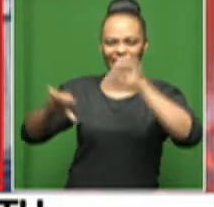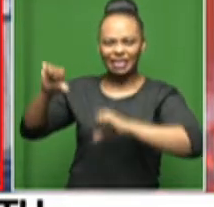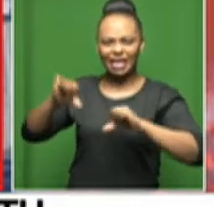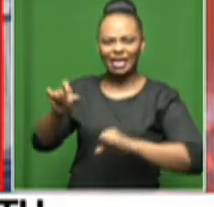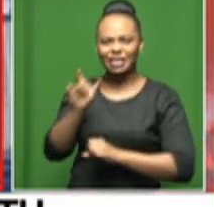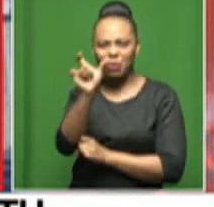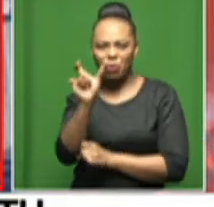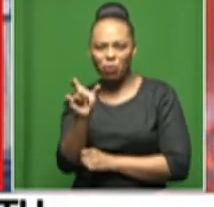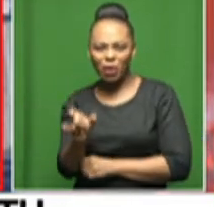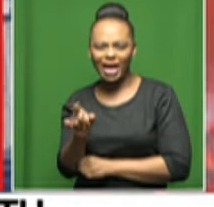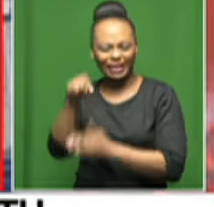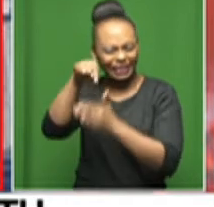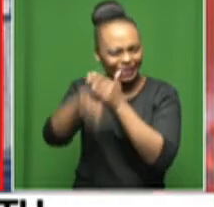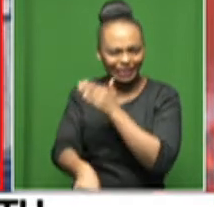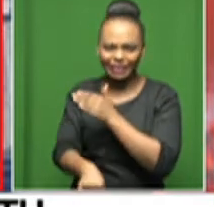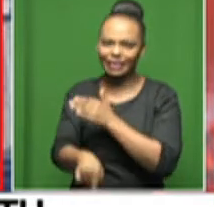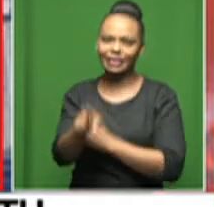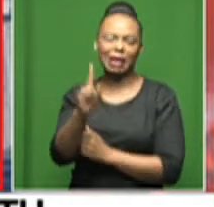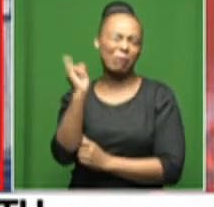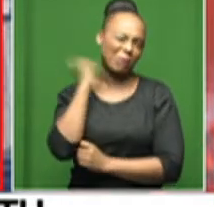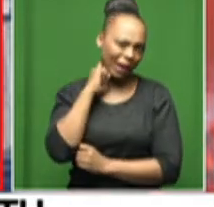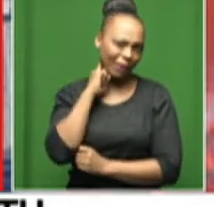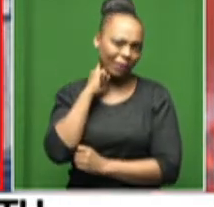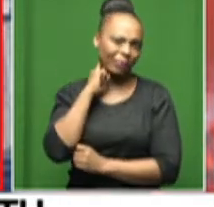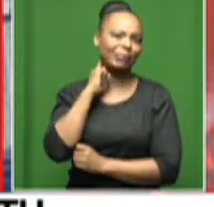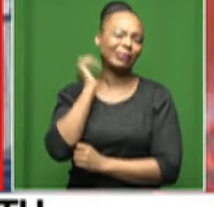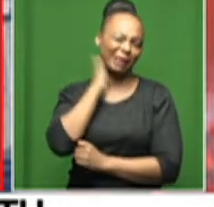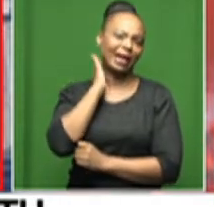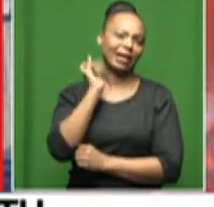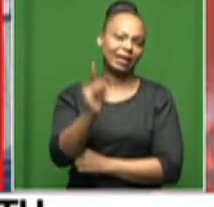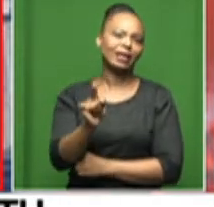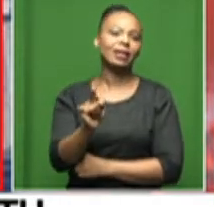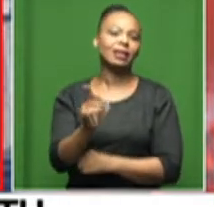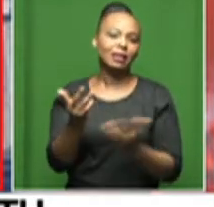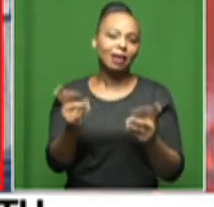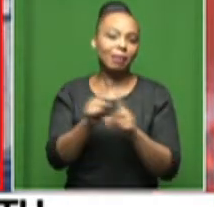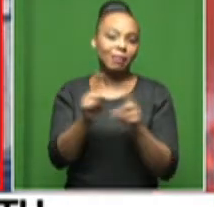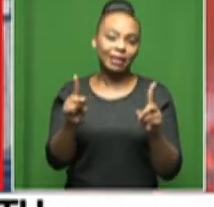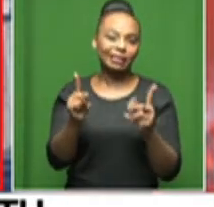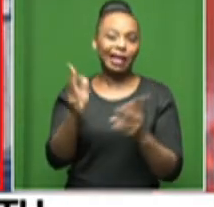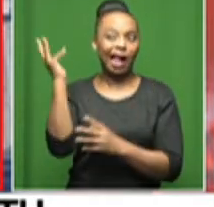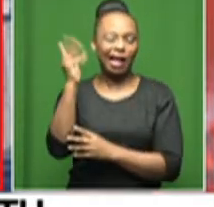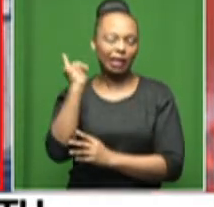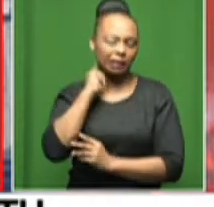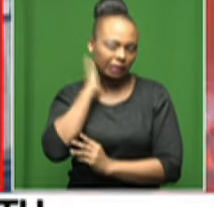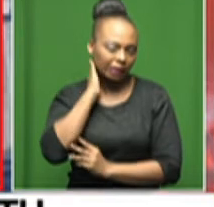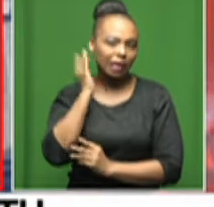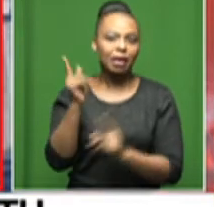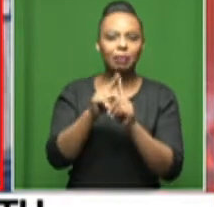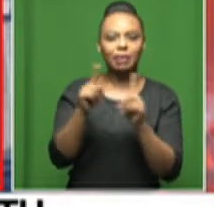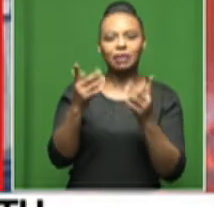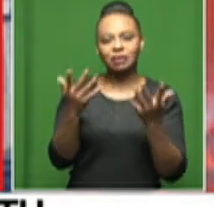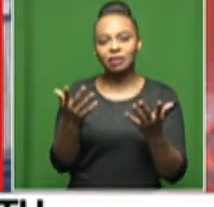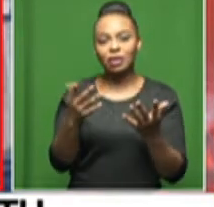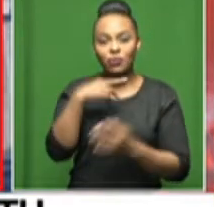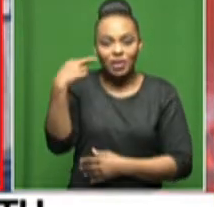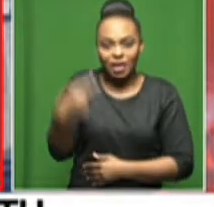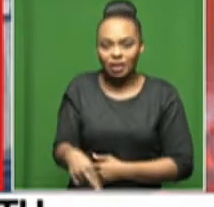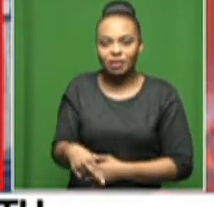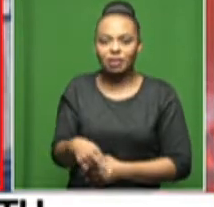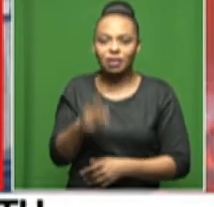I want to apologize for that, but I also want to say that in reality, what we're dealing with here, we